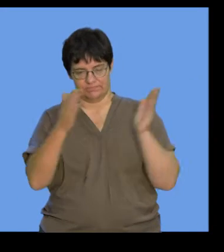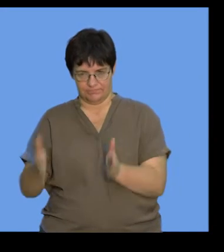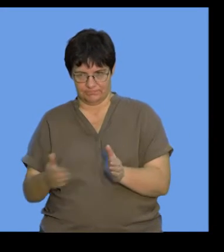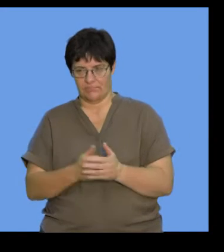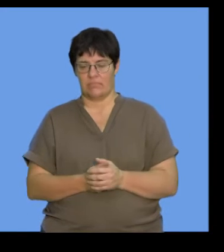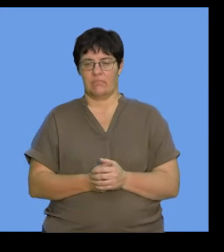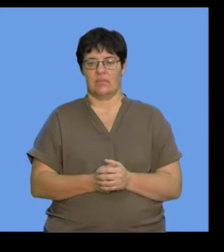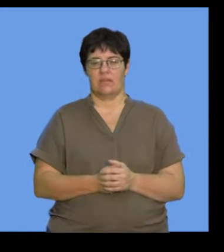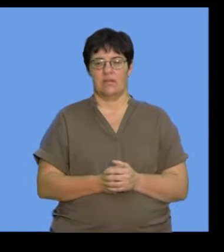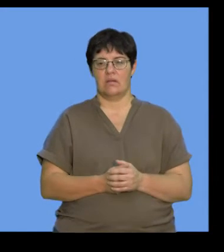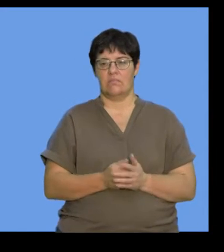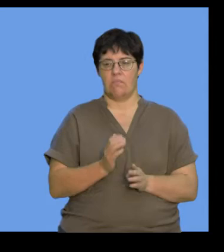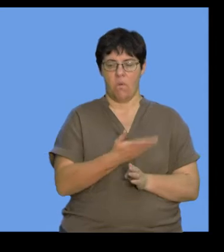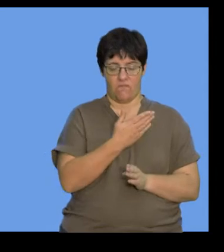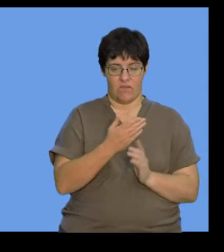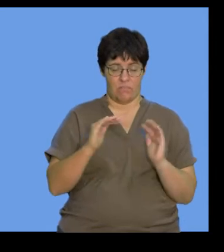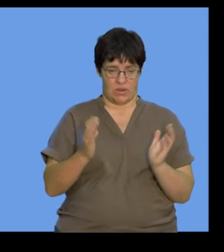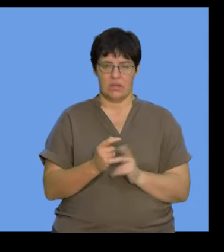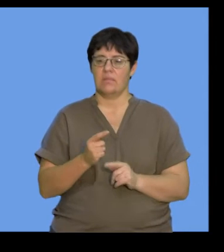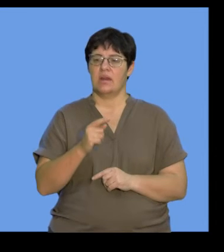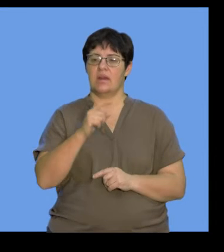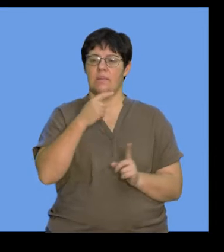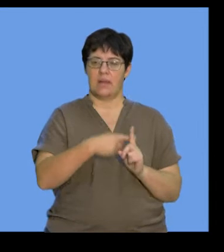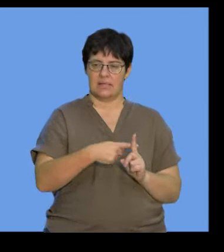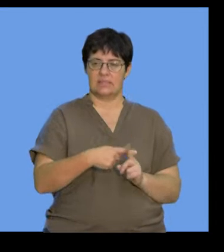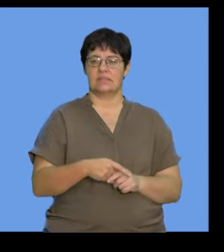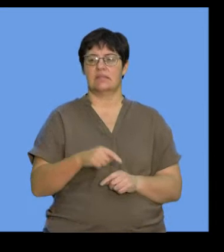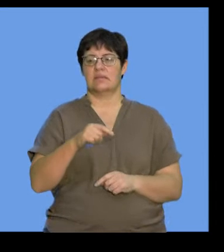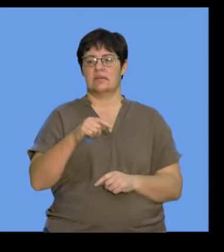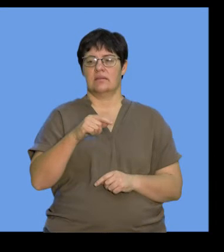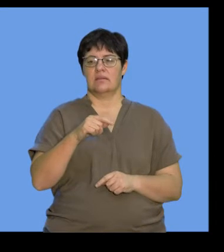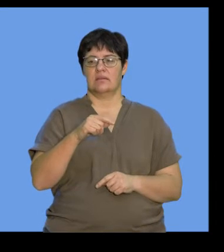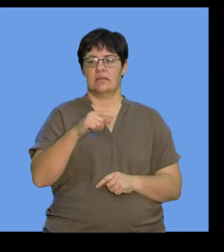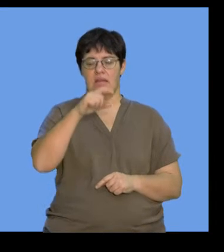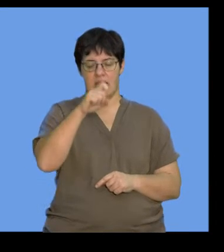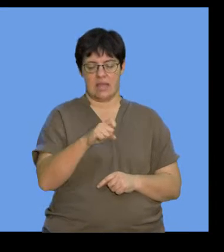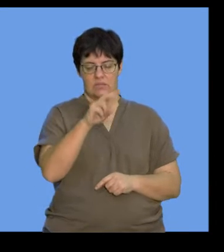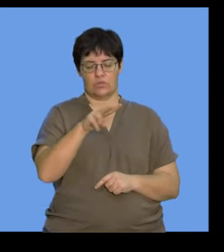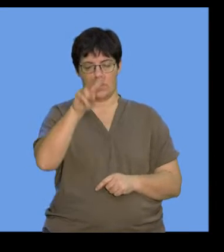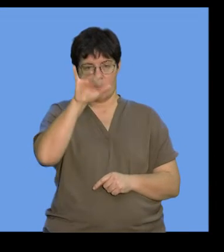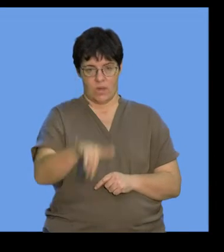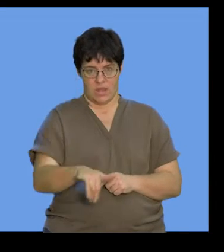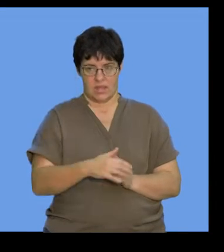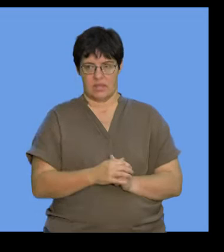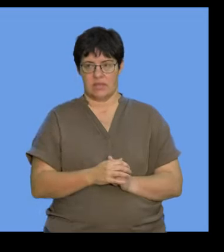squared. Then let's go to the other bracket. When we remove the bracket, it becomes plus x squared